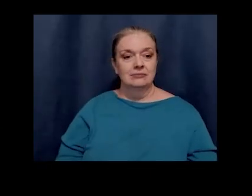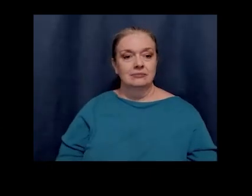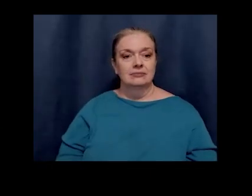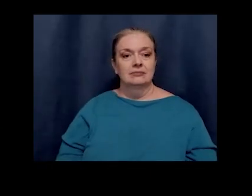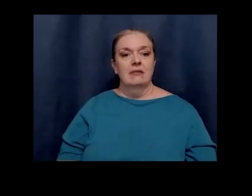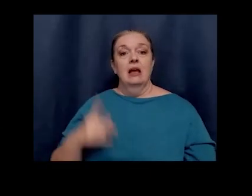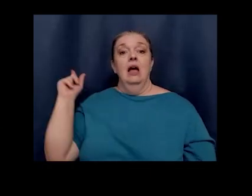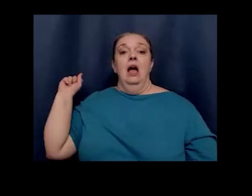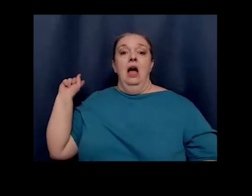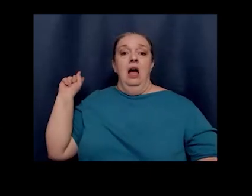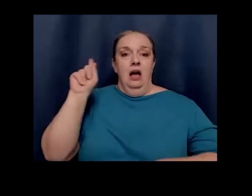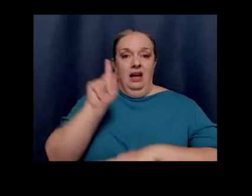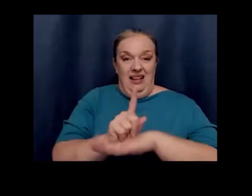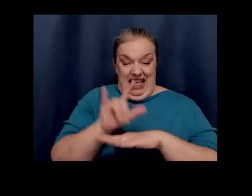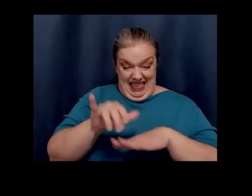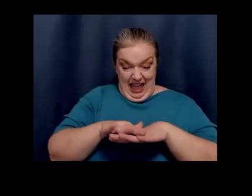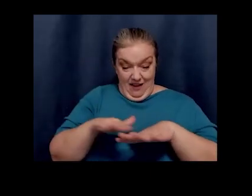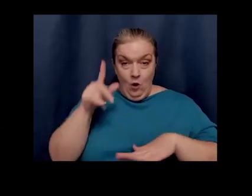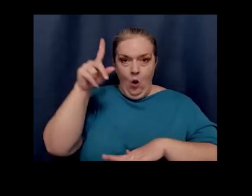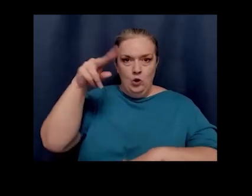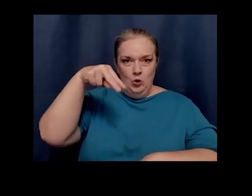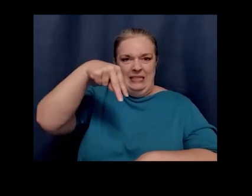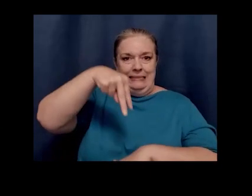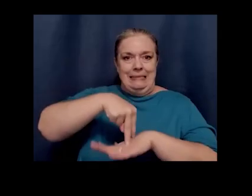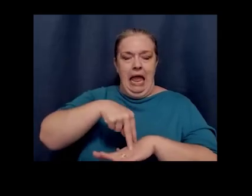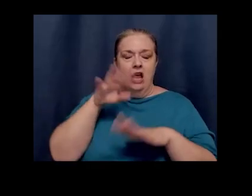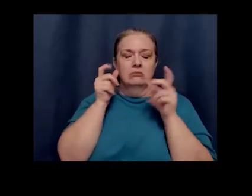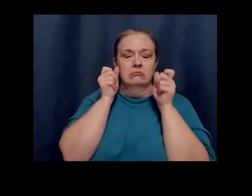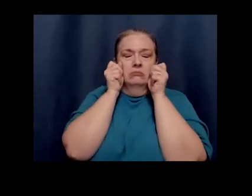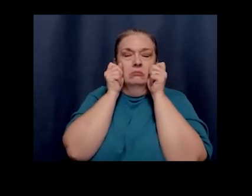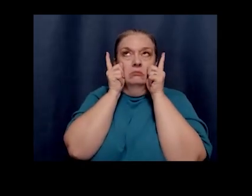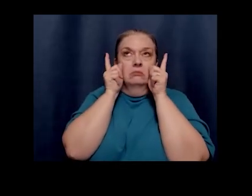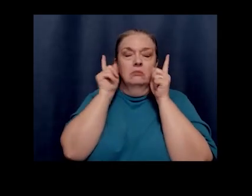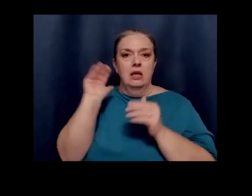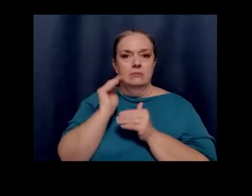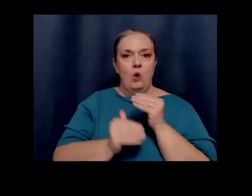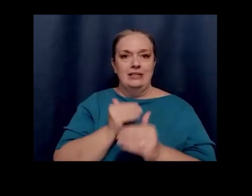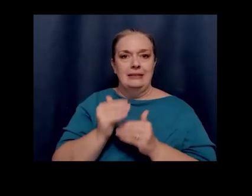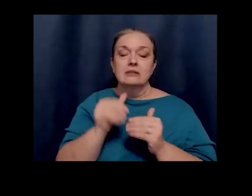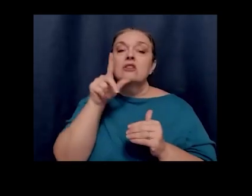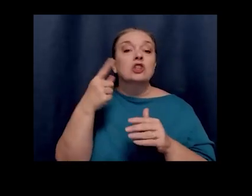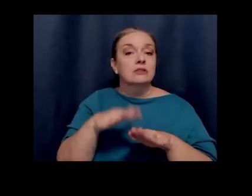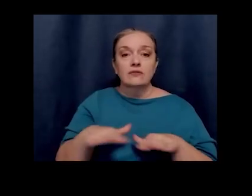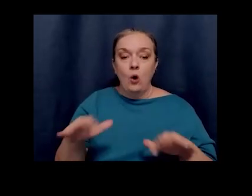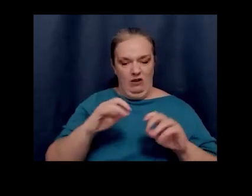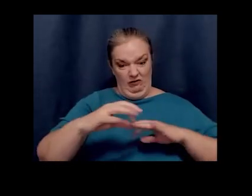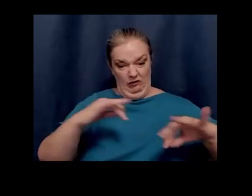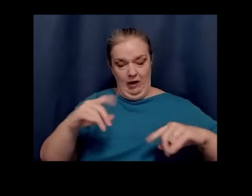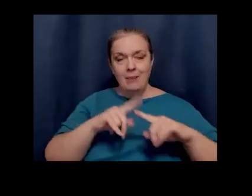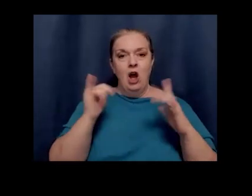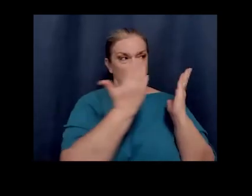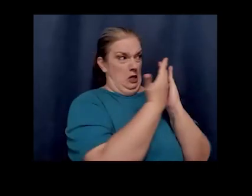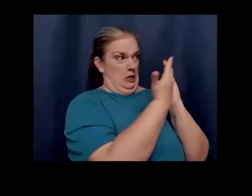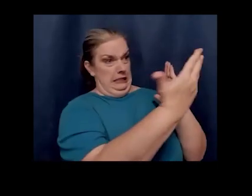stand on that floor and process is all around you, not just on the floor, but on the walls where Lee's painting